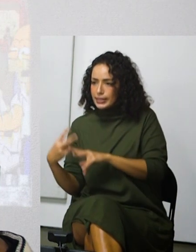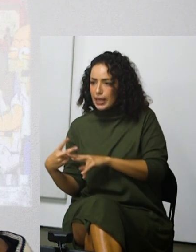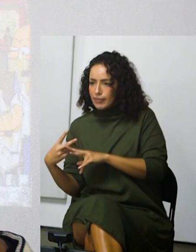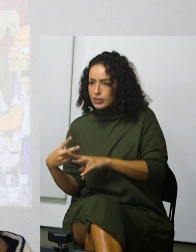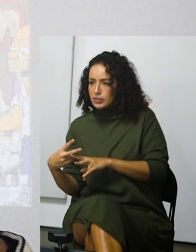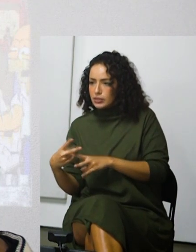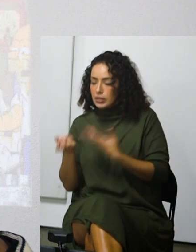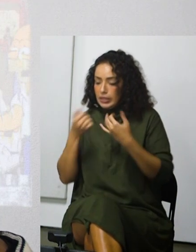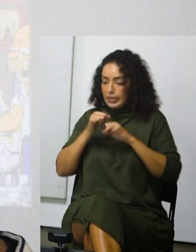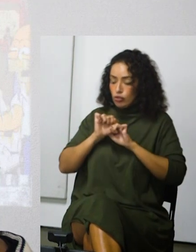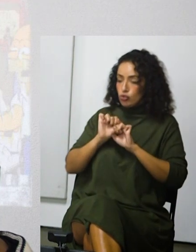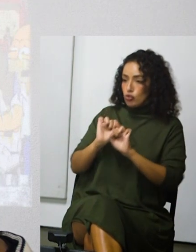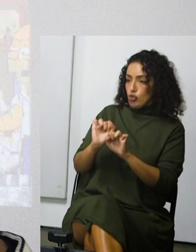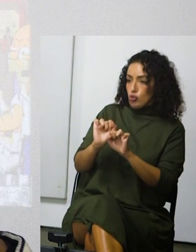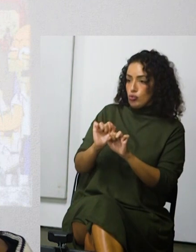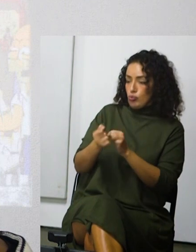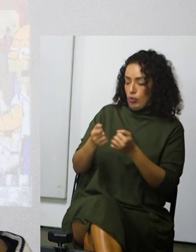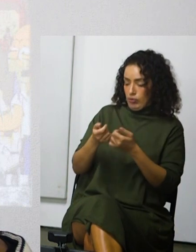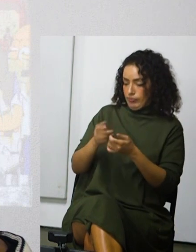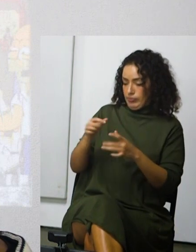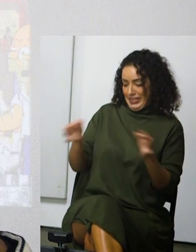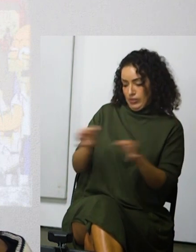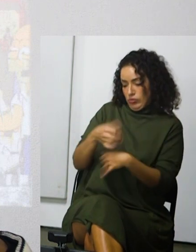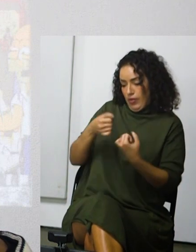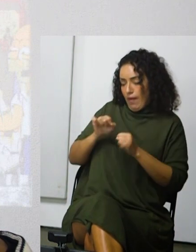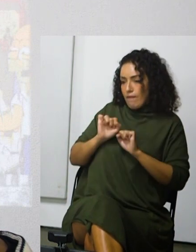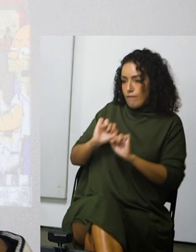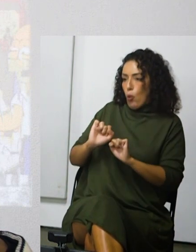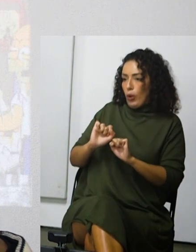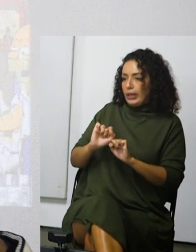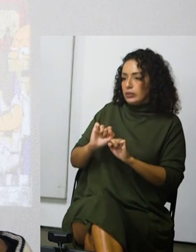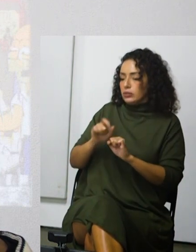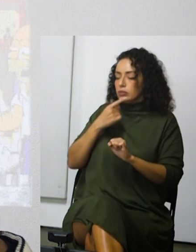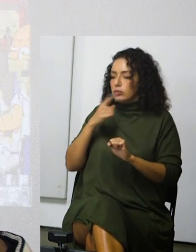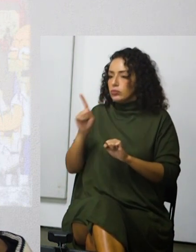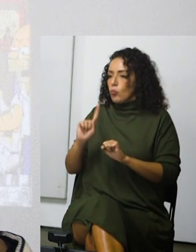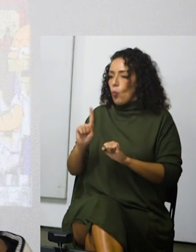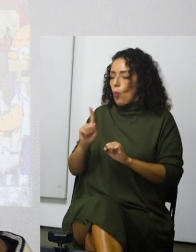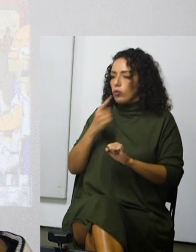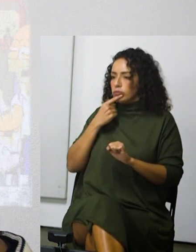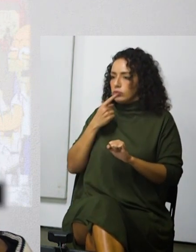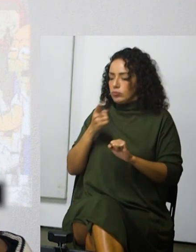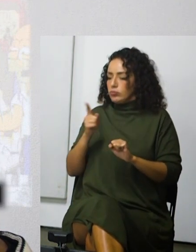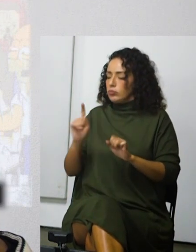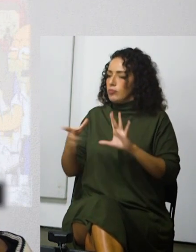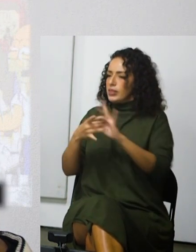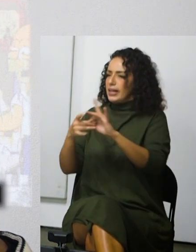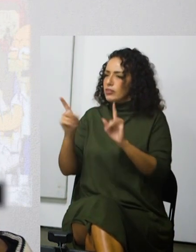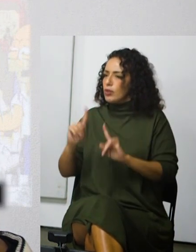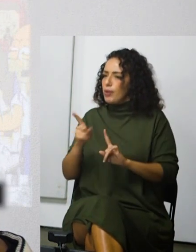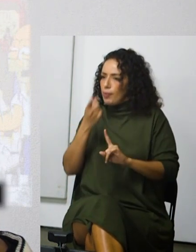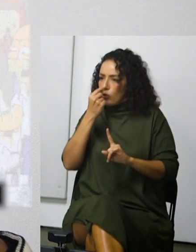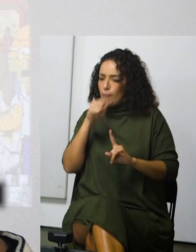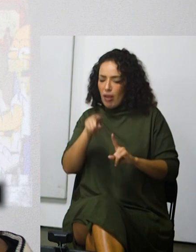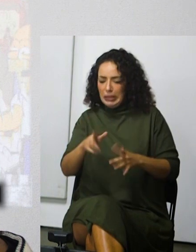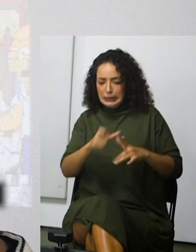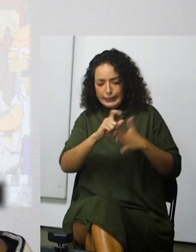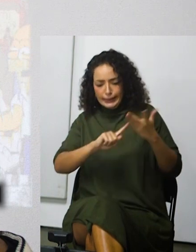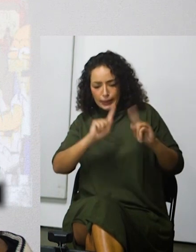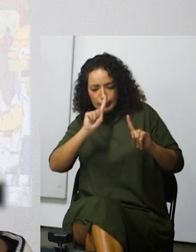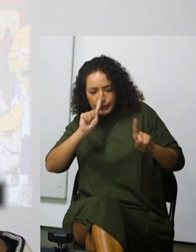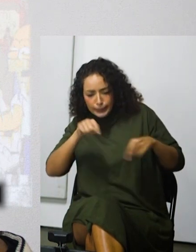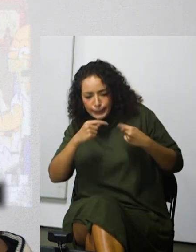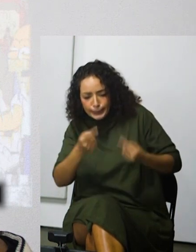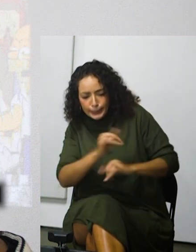excuse for avoidance, example of unwanted sexual attention, social mystique or importance, such as having a